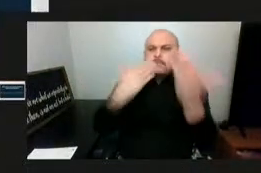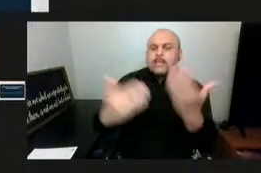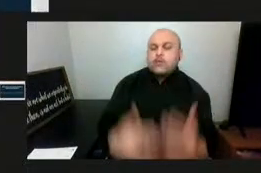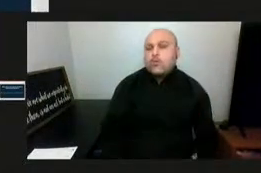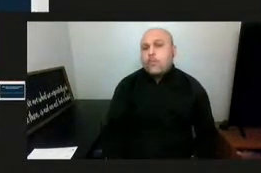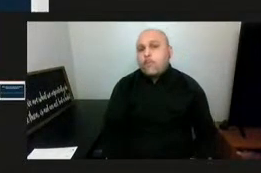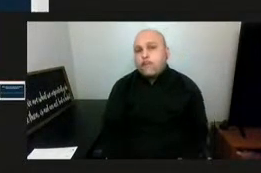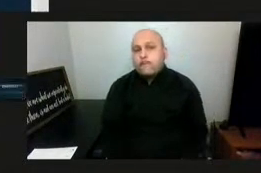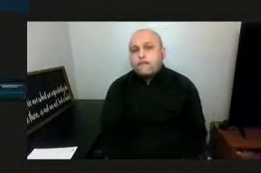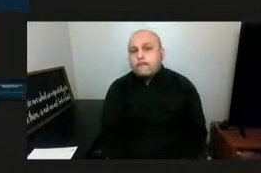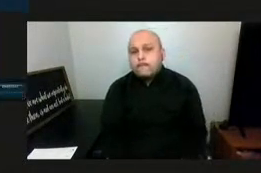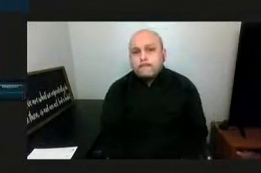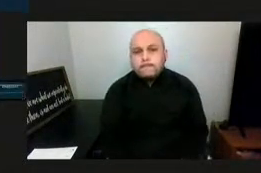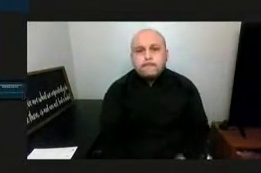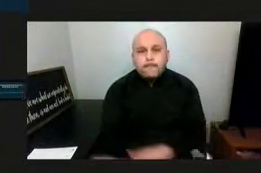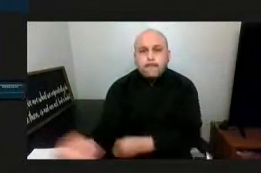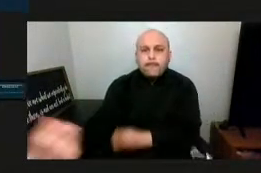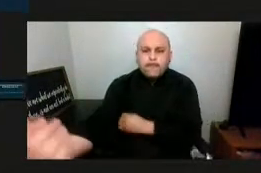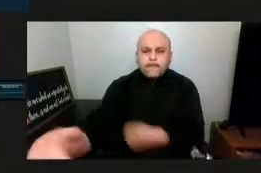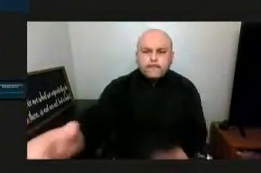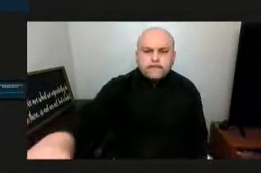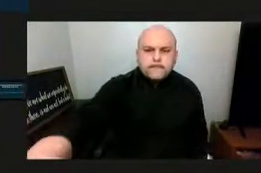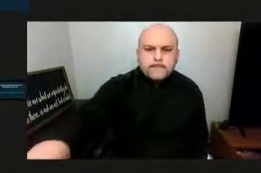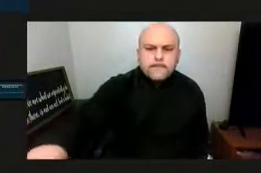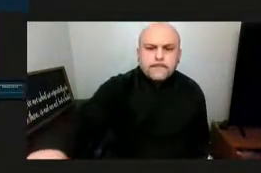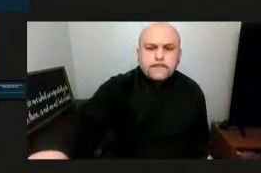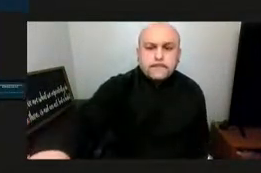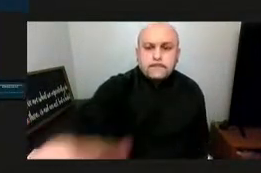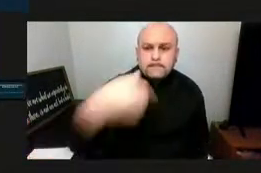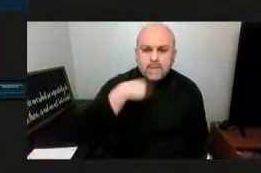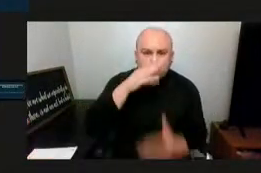Okay, I'm sharing my screen. Can everyone see my screen?